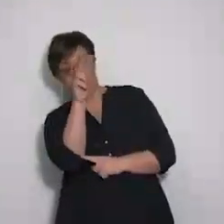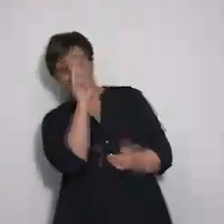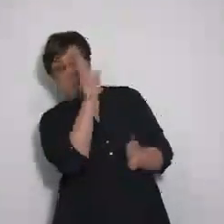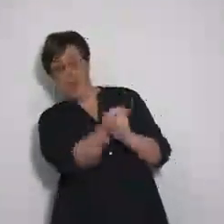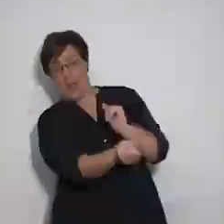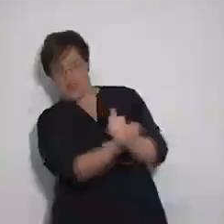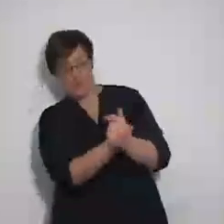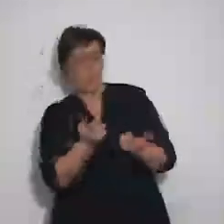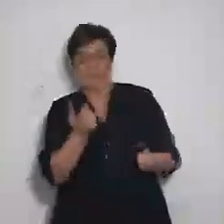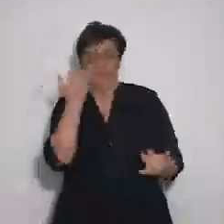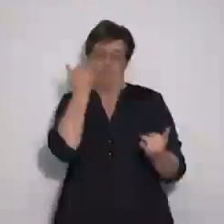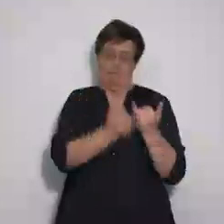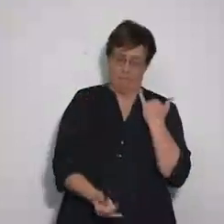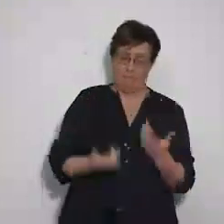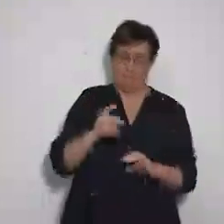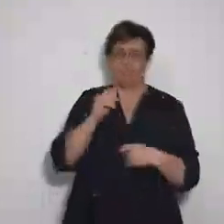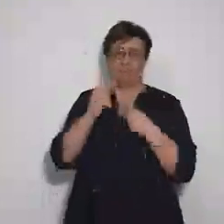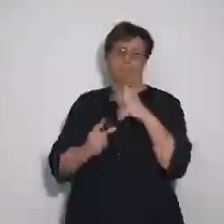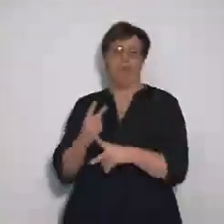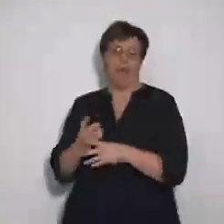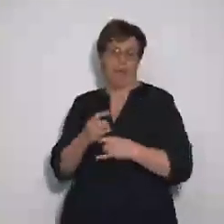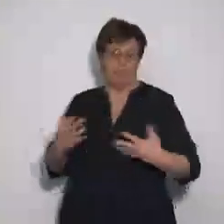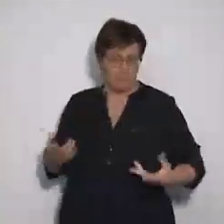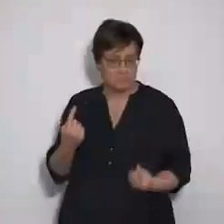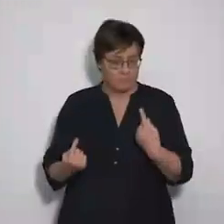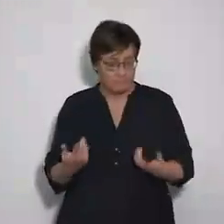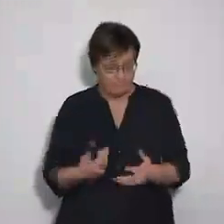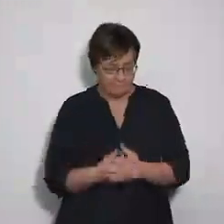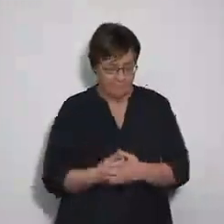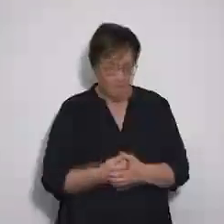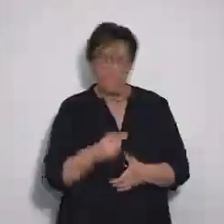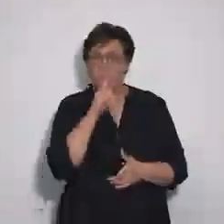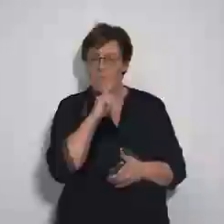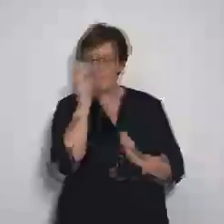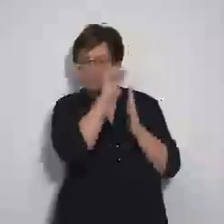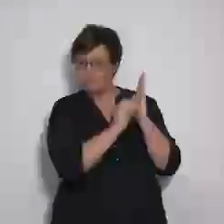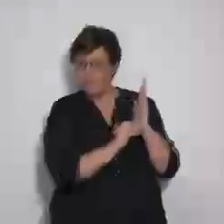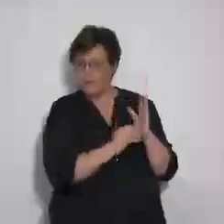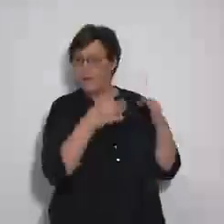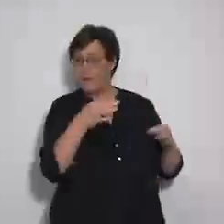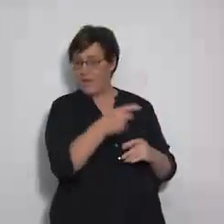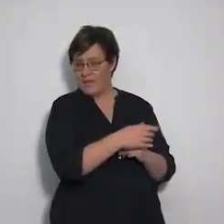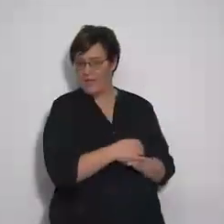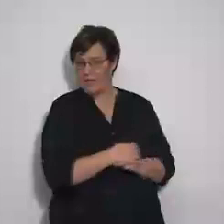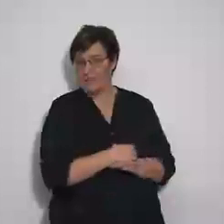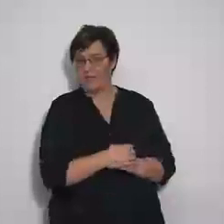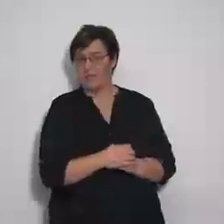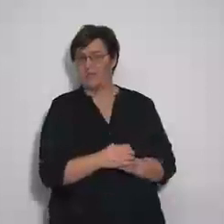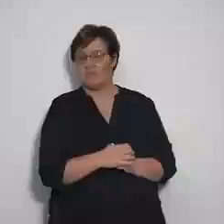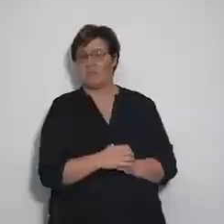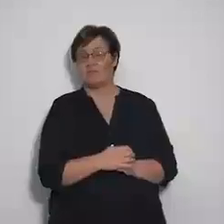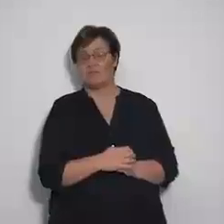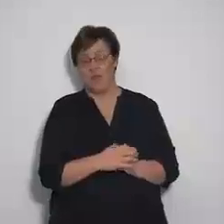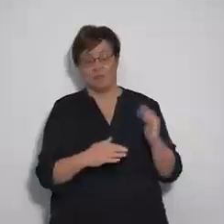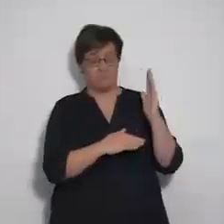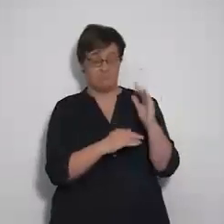correct? Or do you have to go back to the drawing board and start all over? So you scribble quickly onto your piece of paper that you've